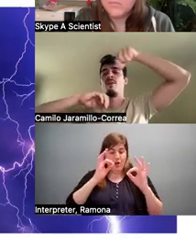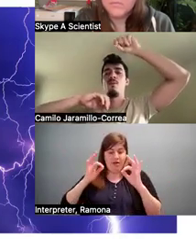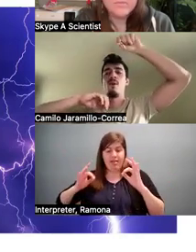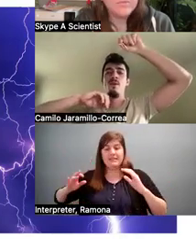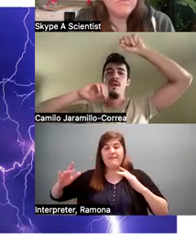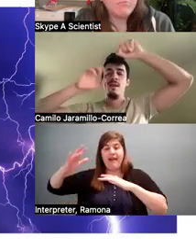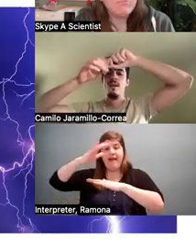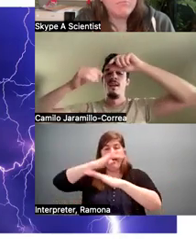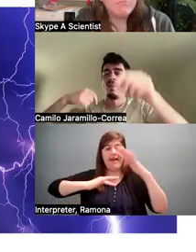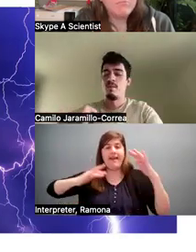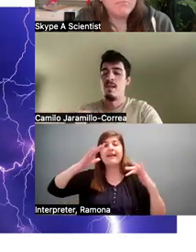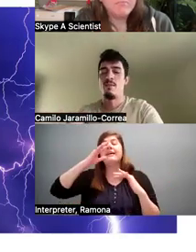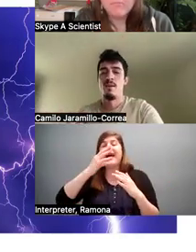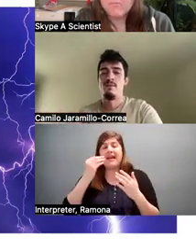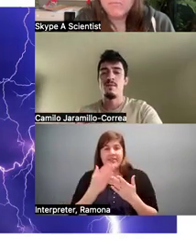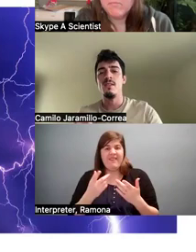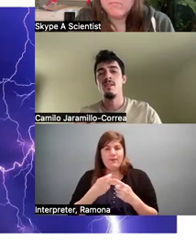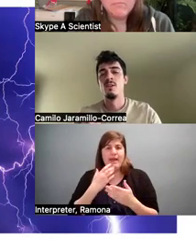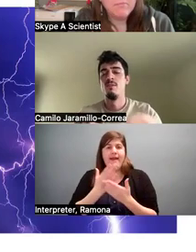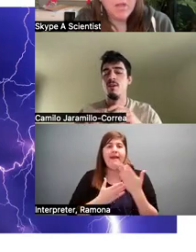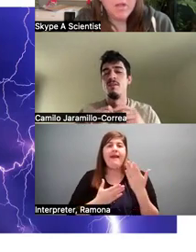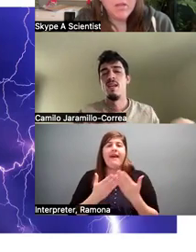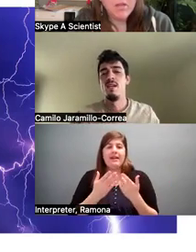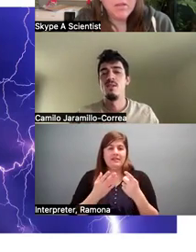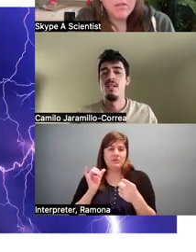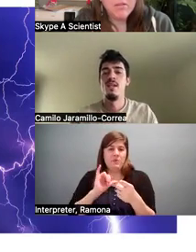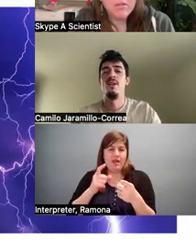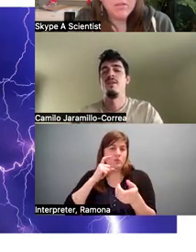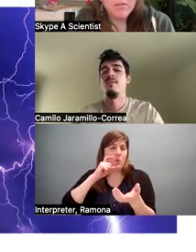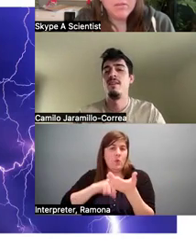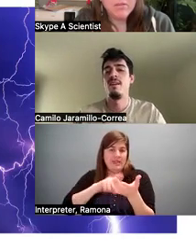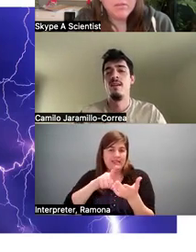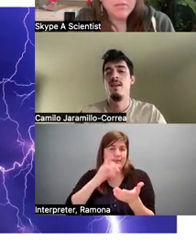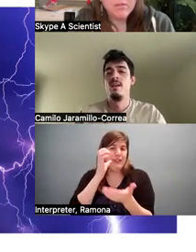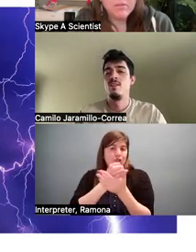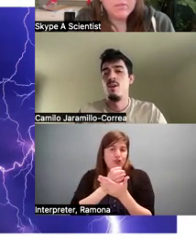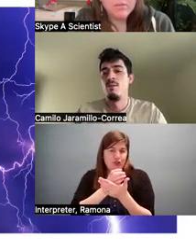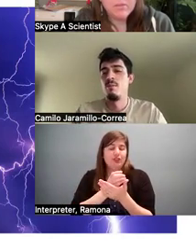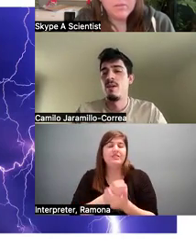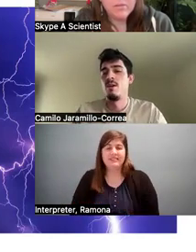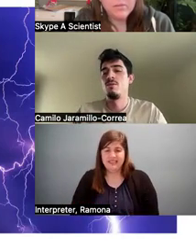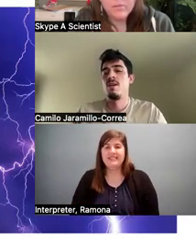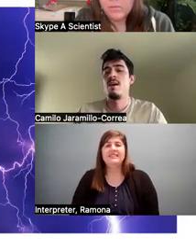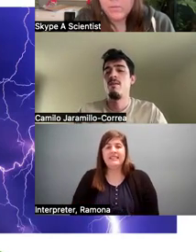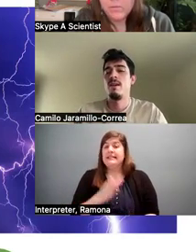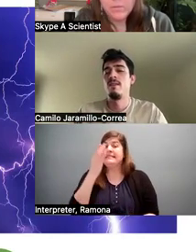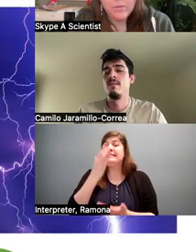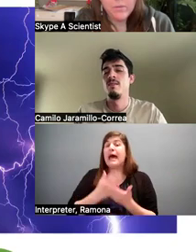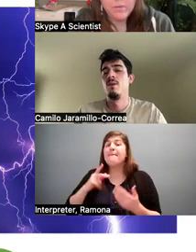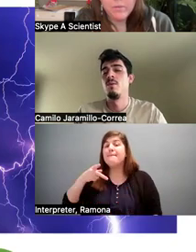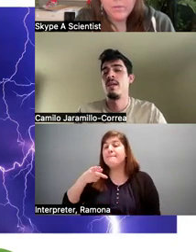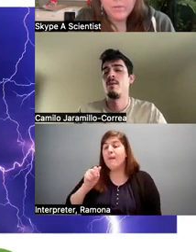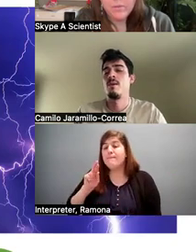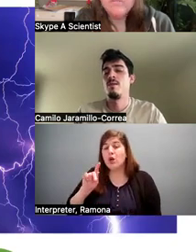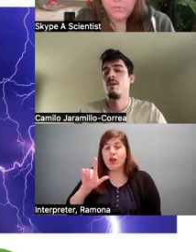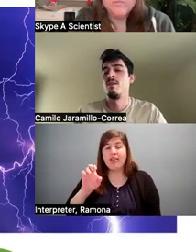flying around as well. And that's a plasma. So if you notice the animation here, you can see that some of the particles now have like